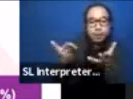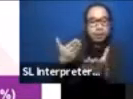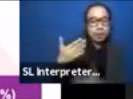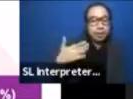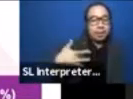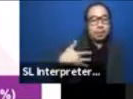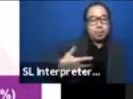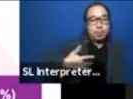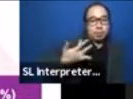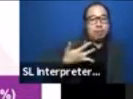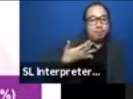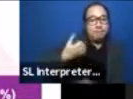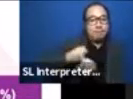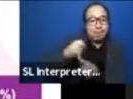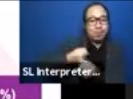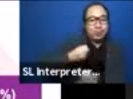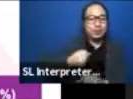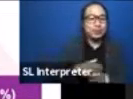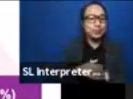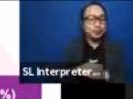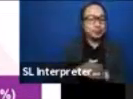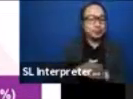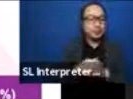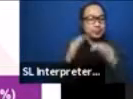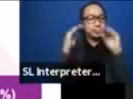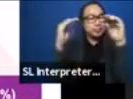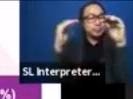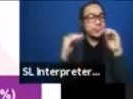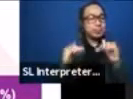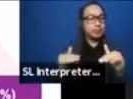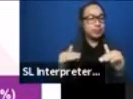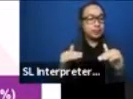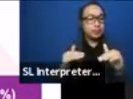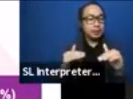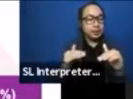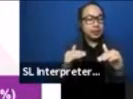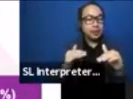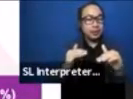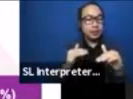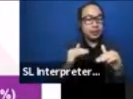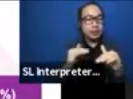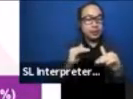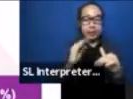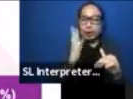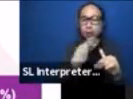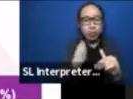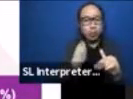And also you can see the one who experienced with the sexual harassment of